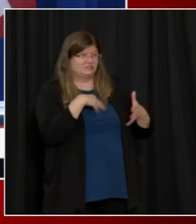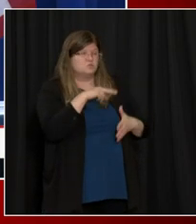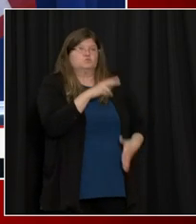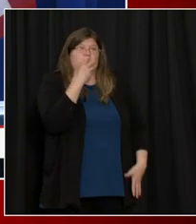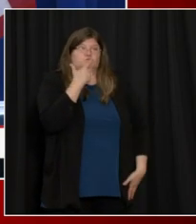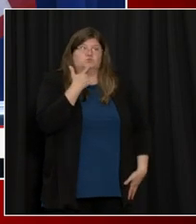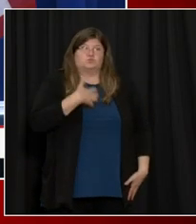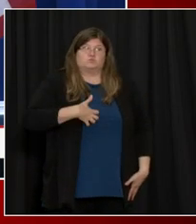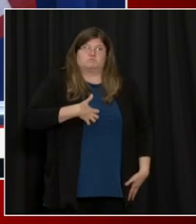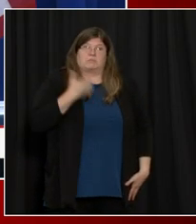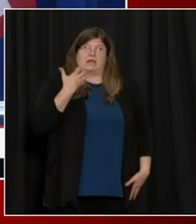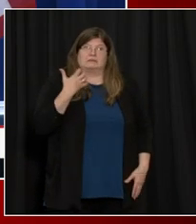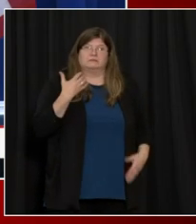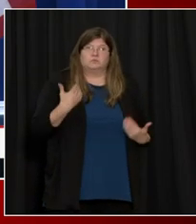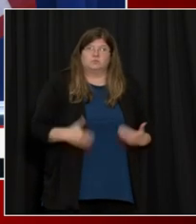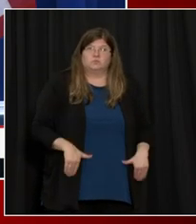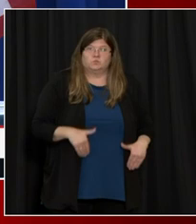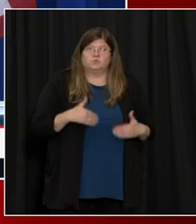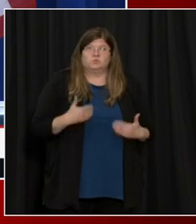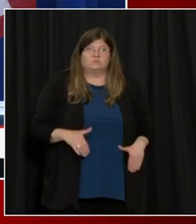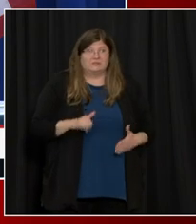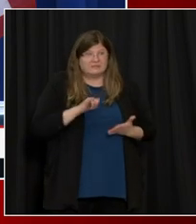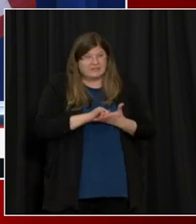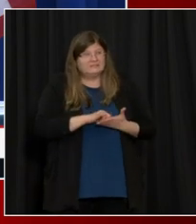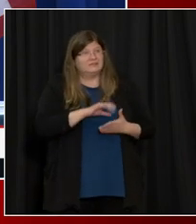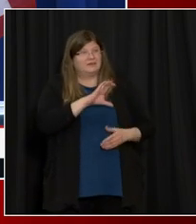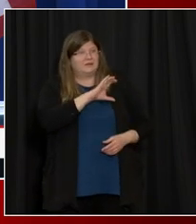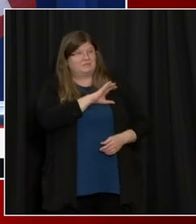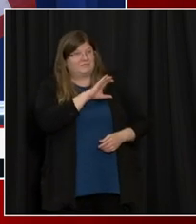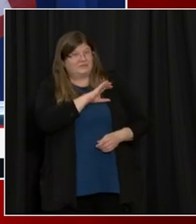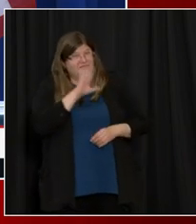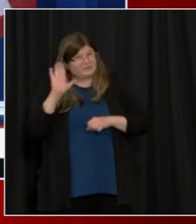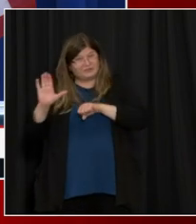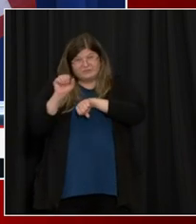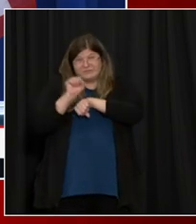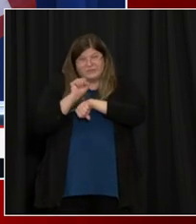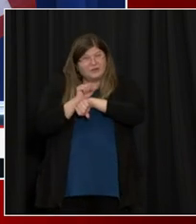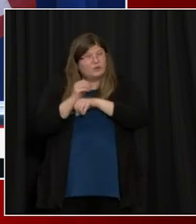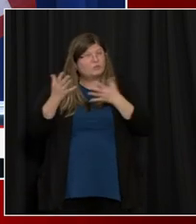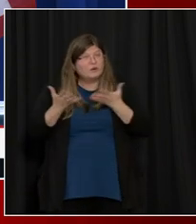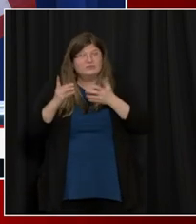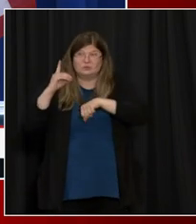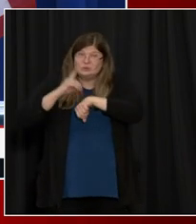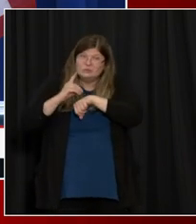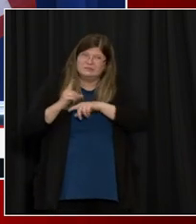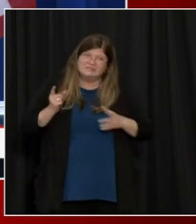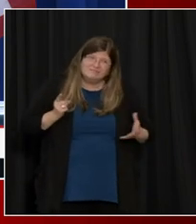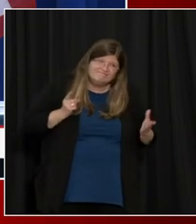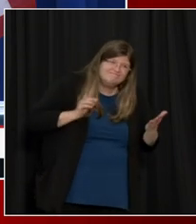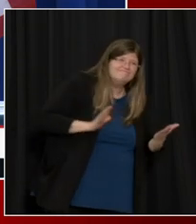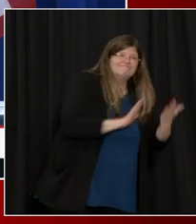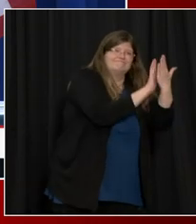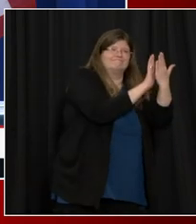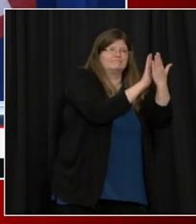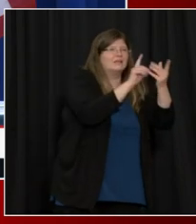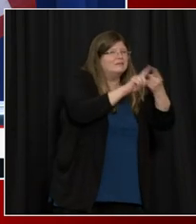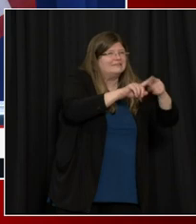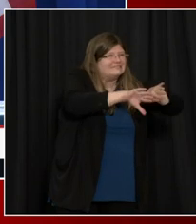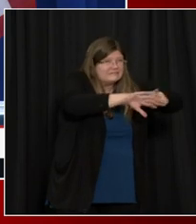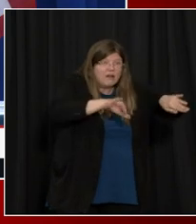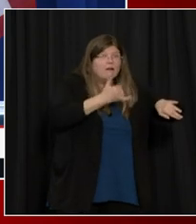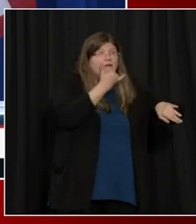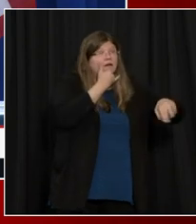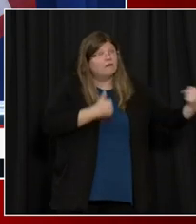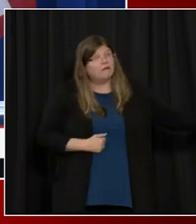somebody, for a police officer who is just doing his job, to be hit, to be